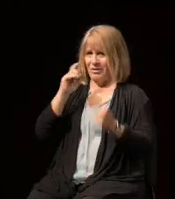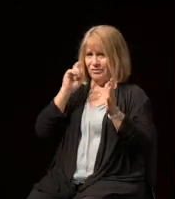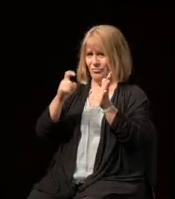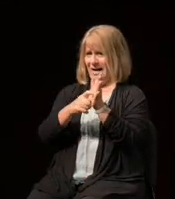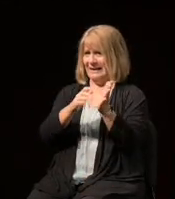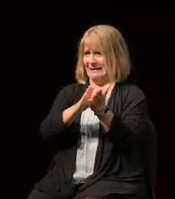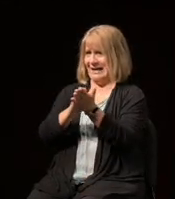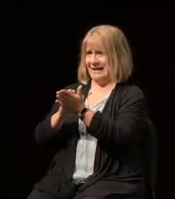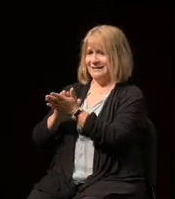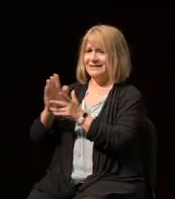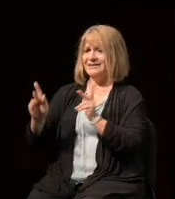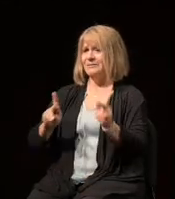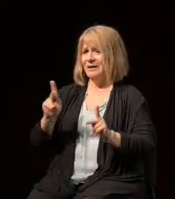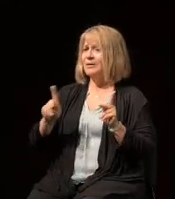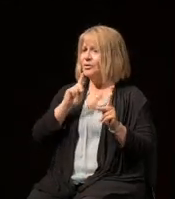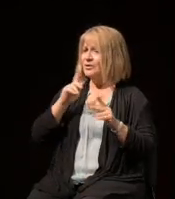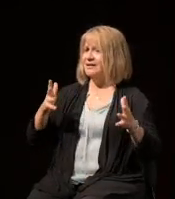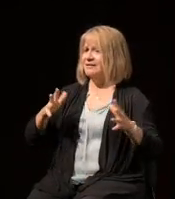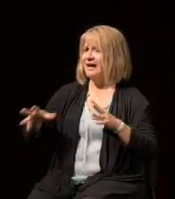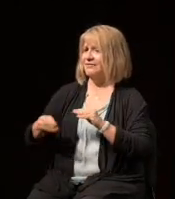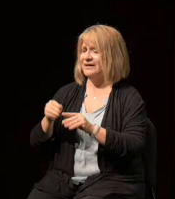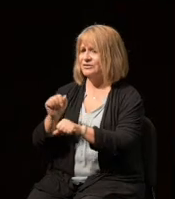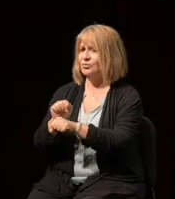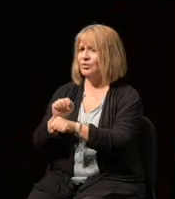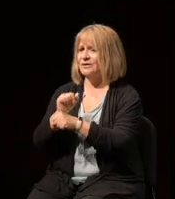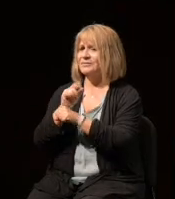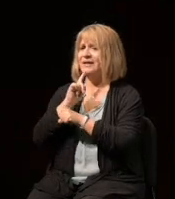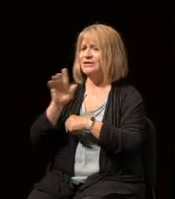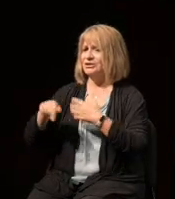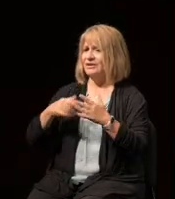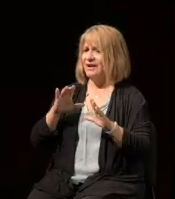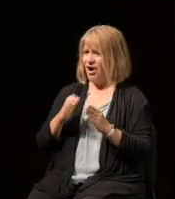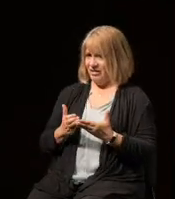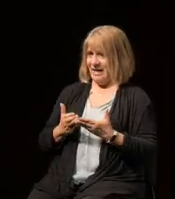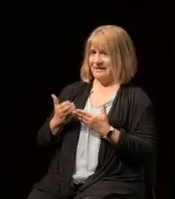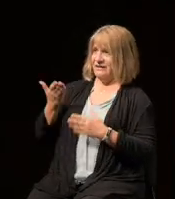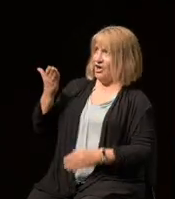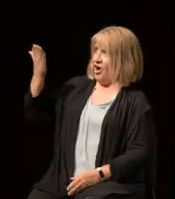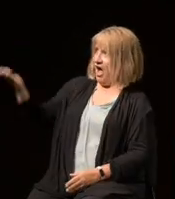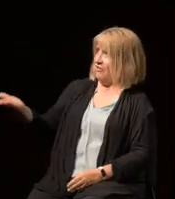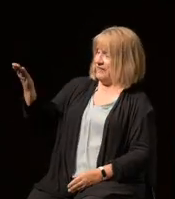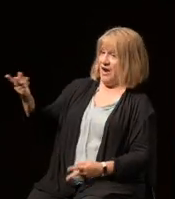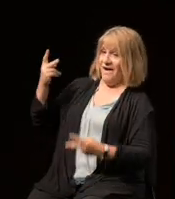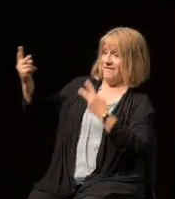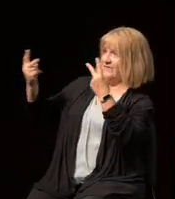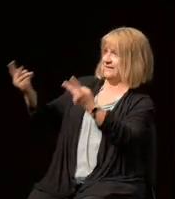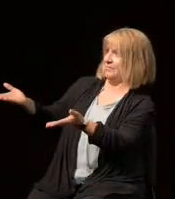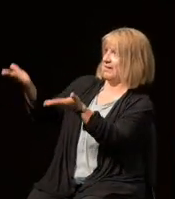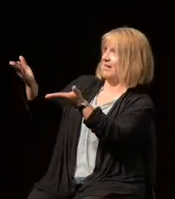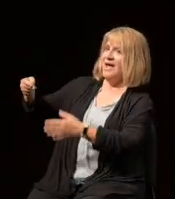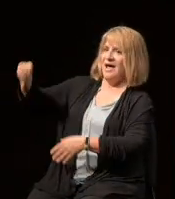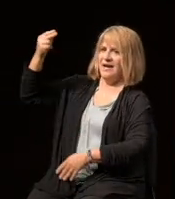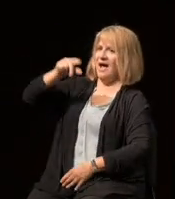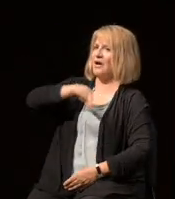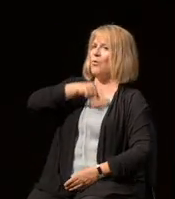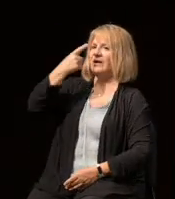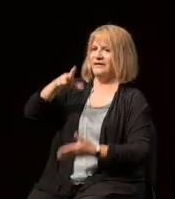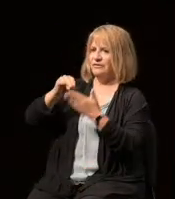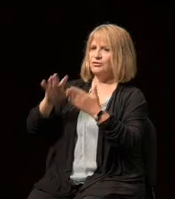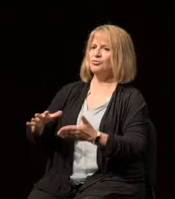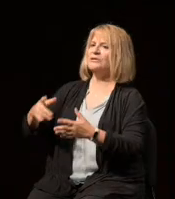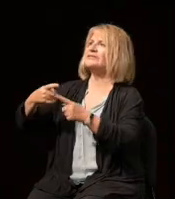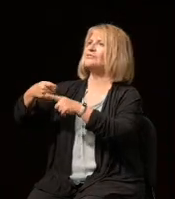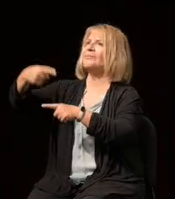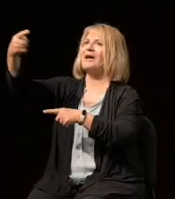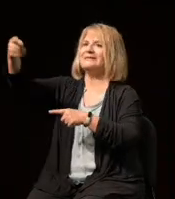people who did a lot of extra work to make sure our courses are out there and visible and of high quality for students coming in from elsewhere